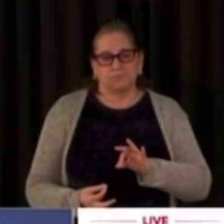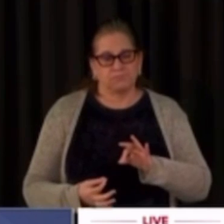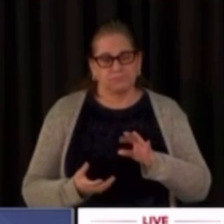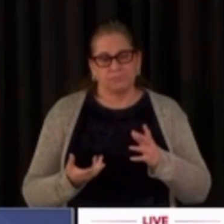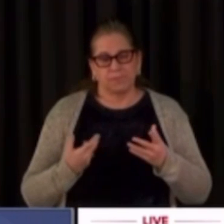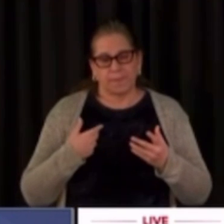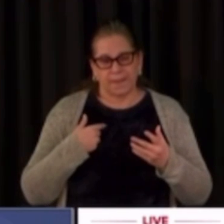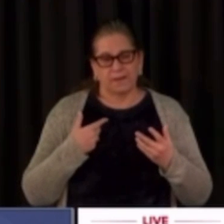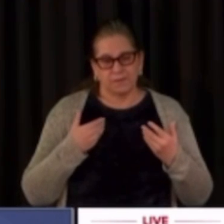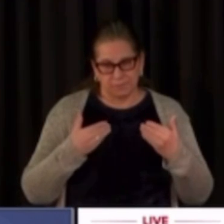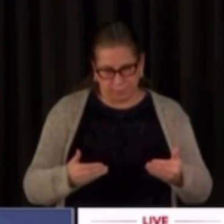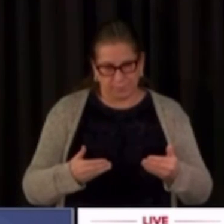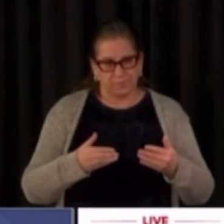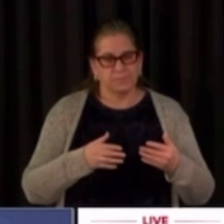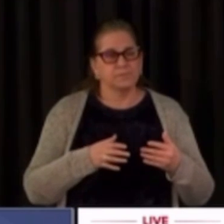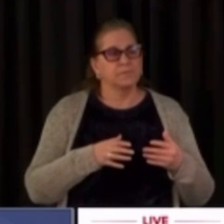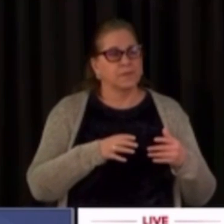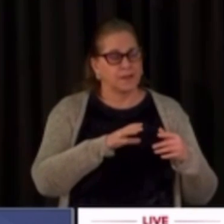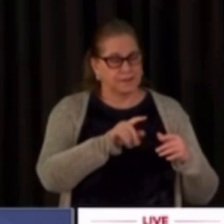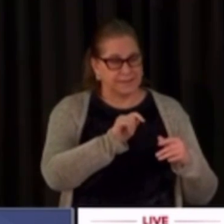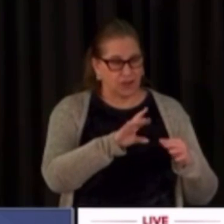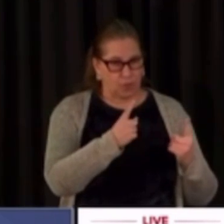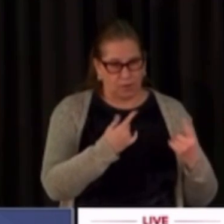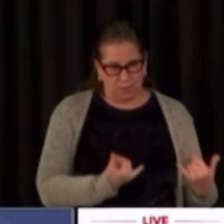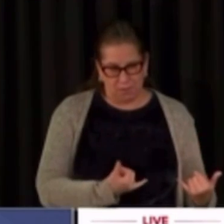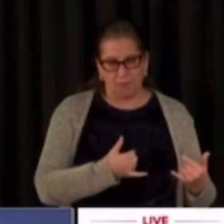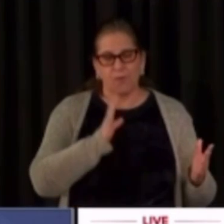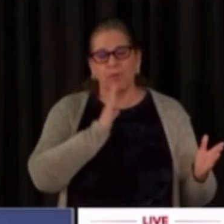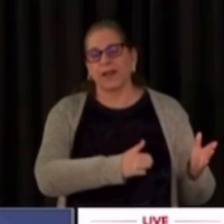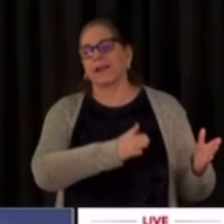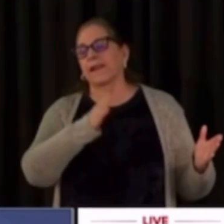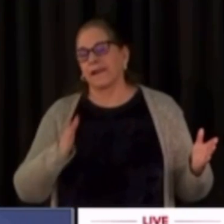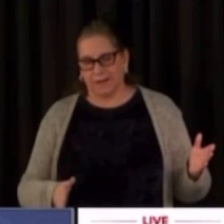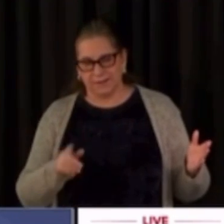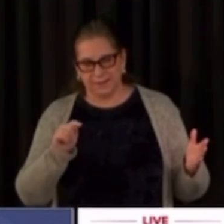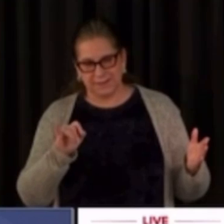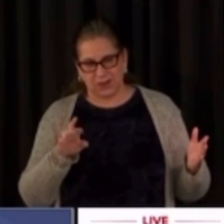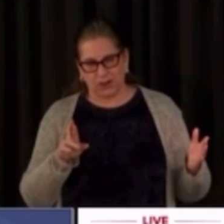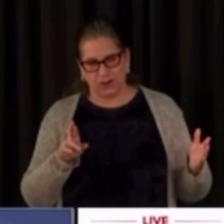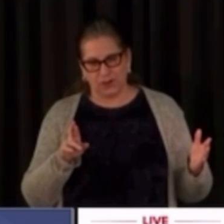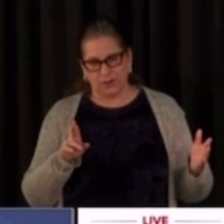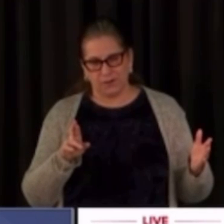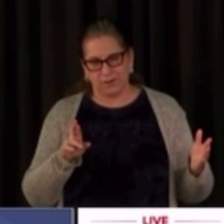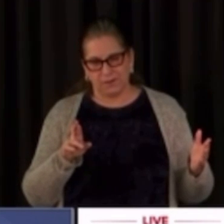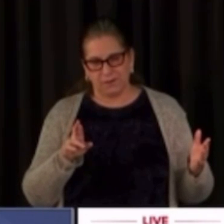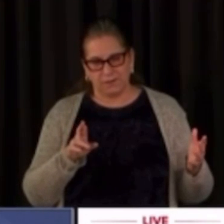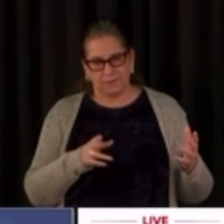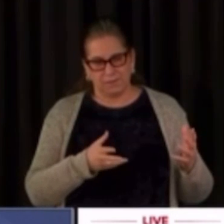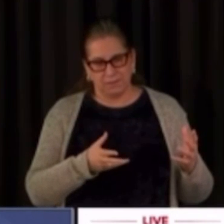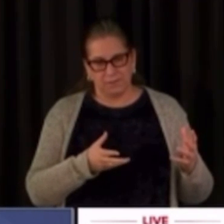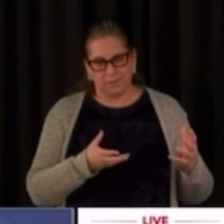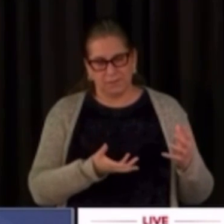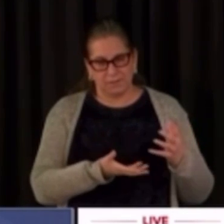next tier, we will use information that we understand about our population's interest